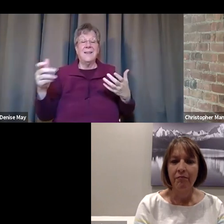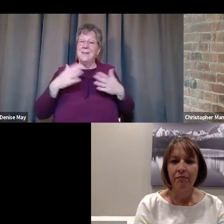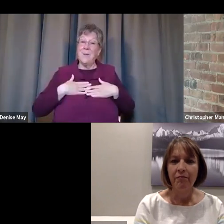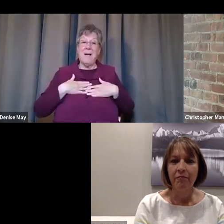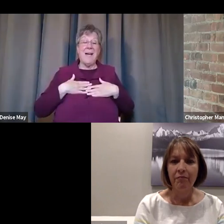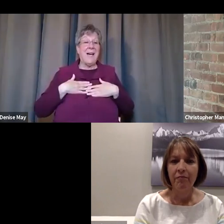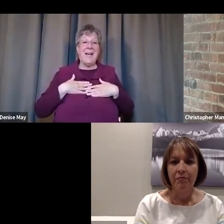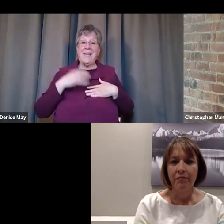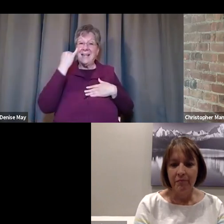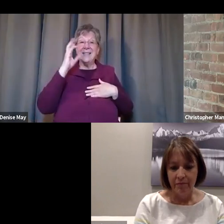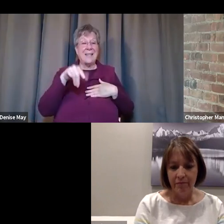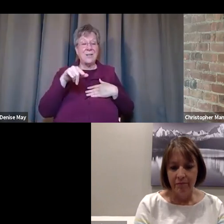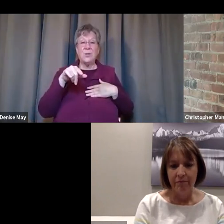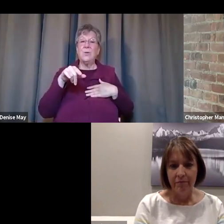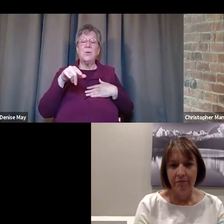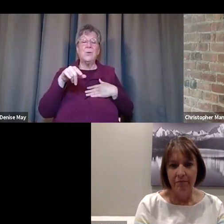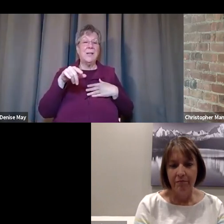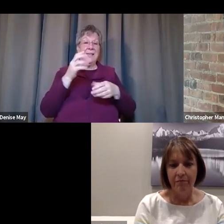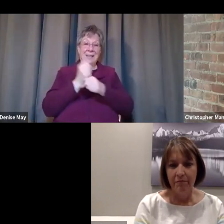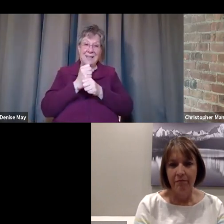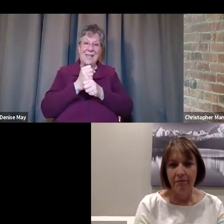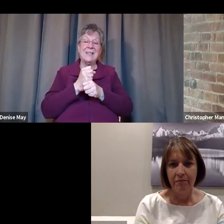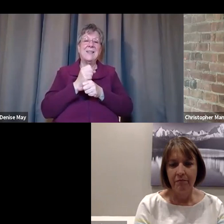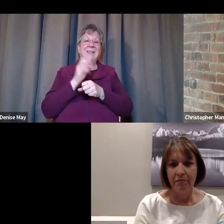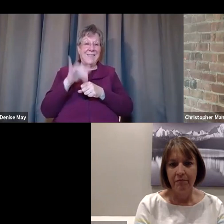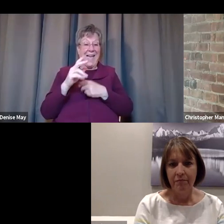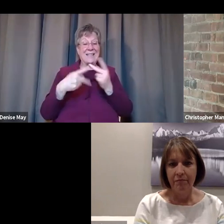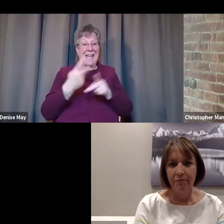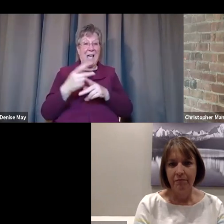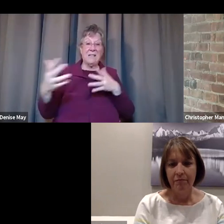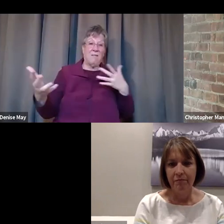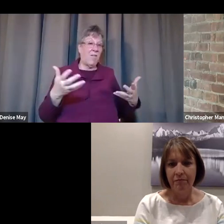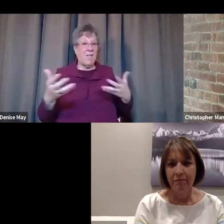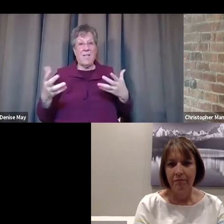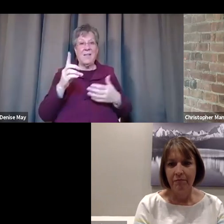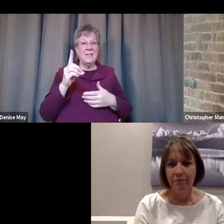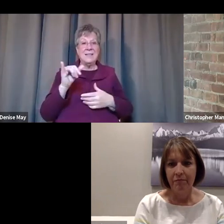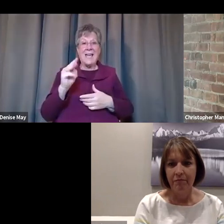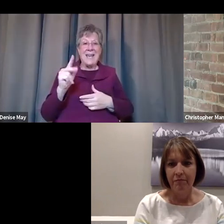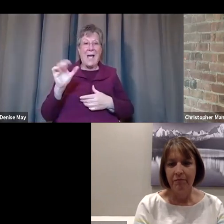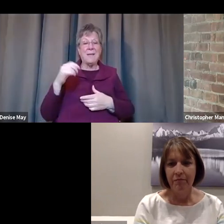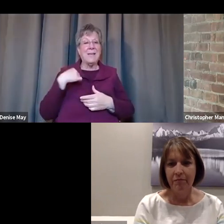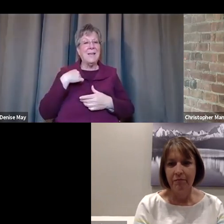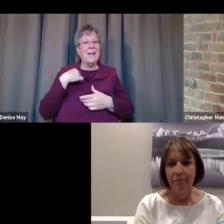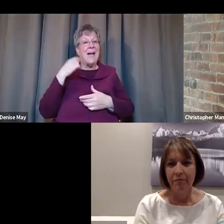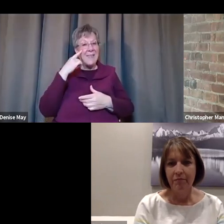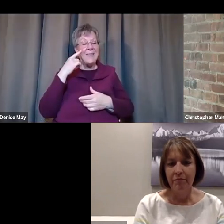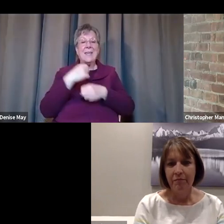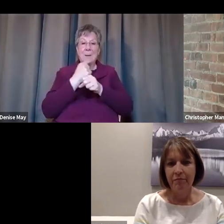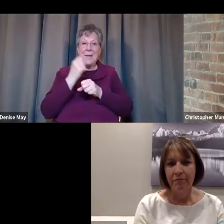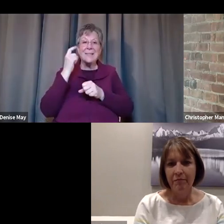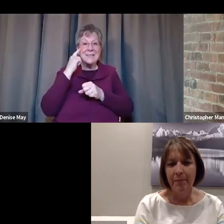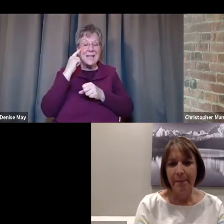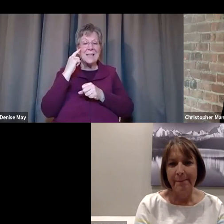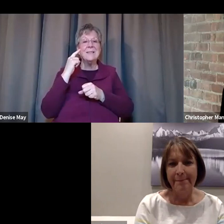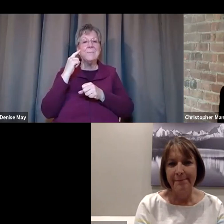is that you get a replay of that kind of dynamic. And so what I would hope is that, I think it makes sense strategically, but